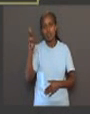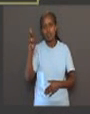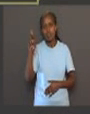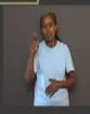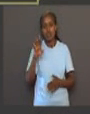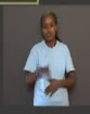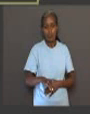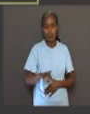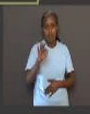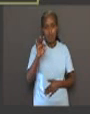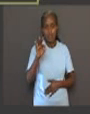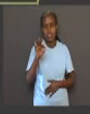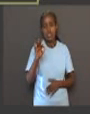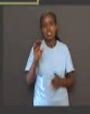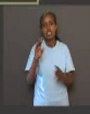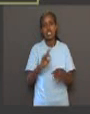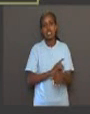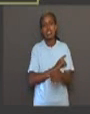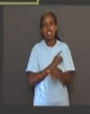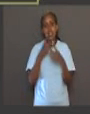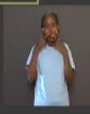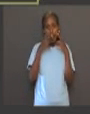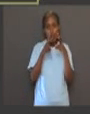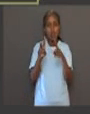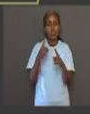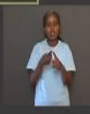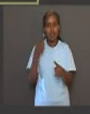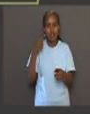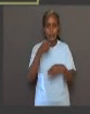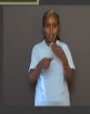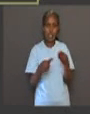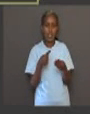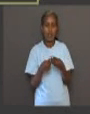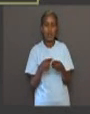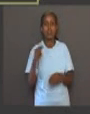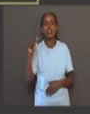found that the distance we were looking for is about